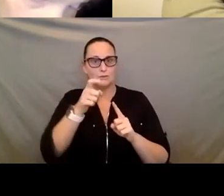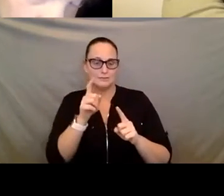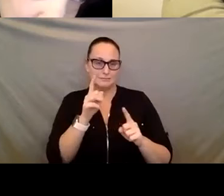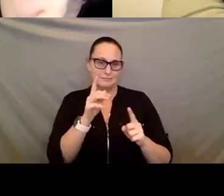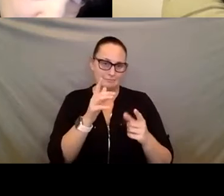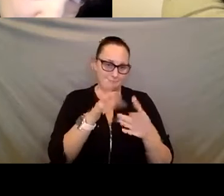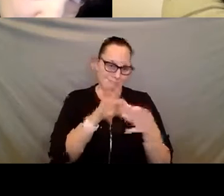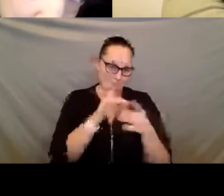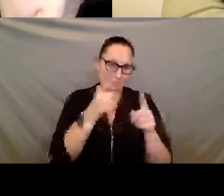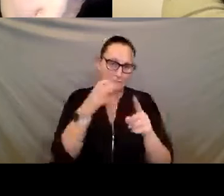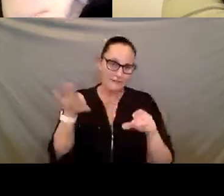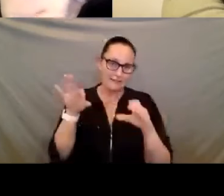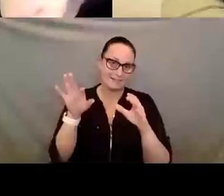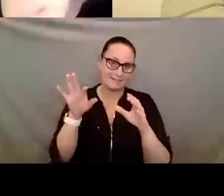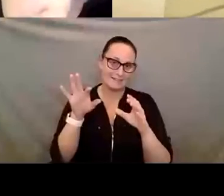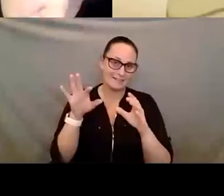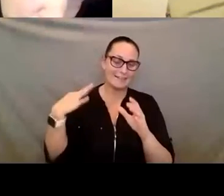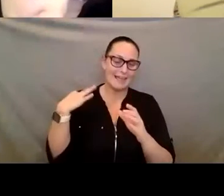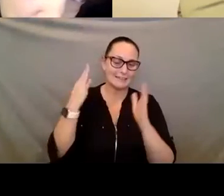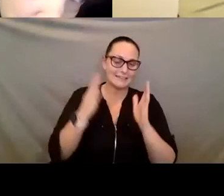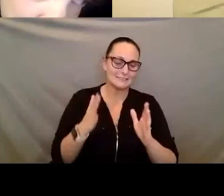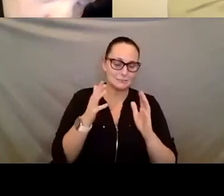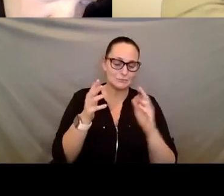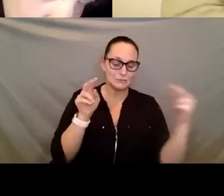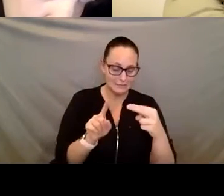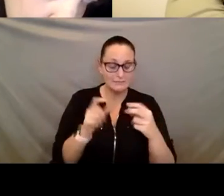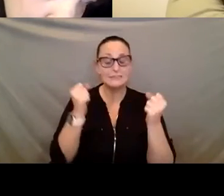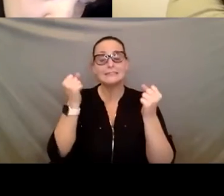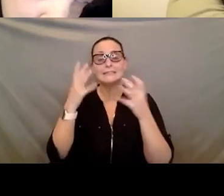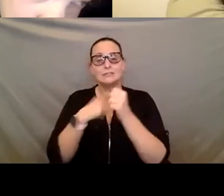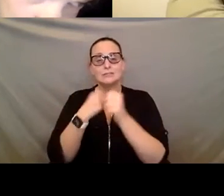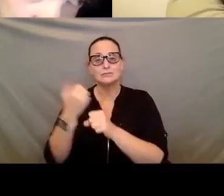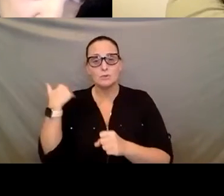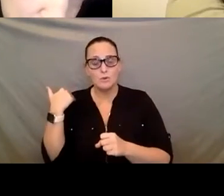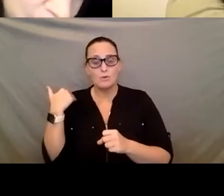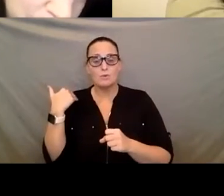from a candidate's perspective, is again, years ago,